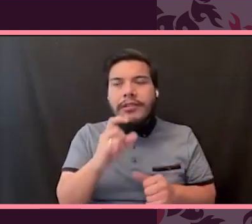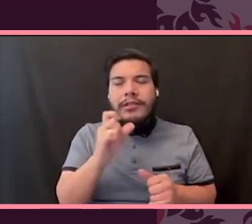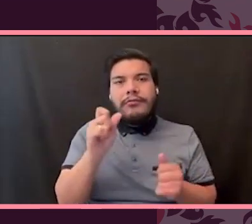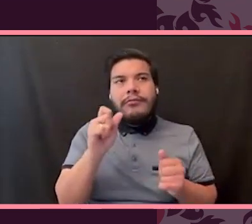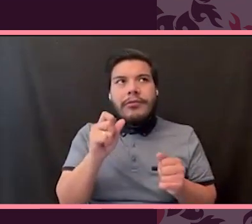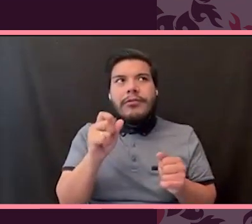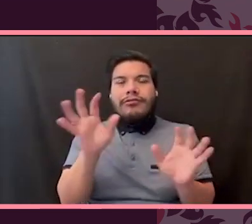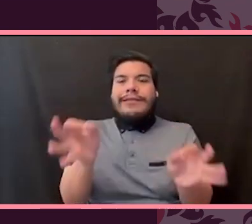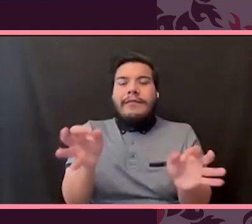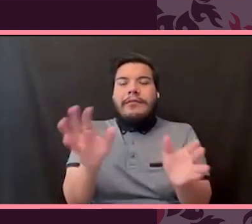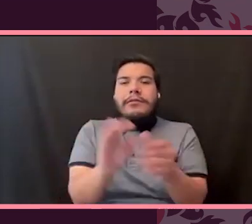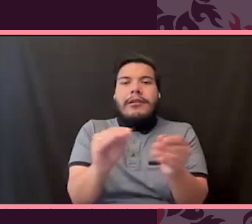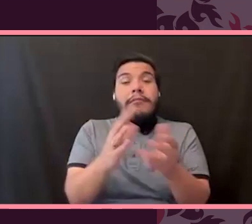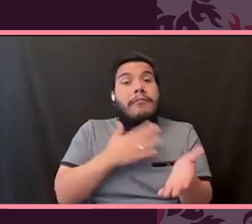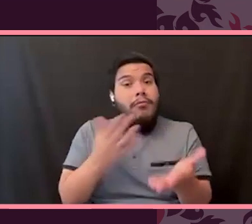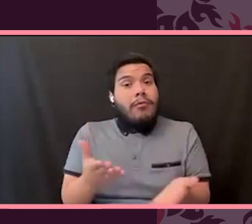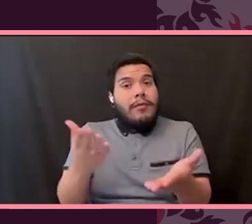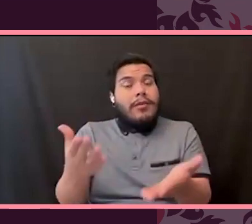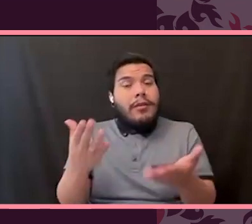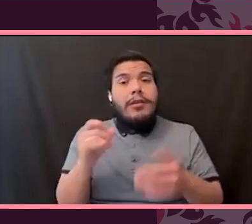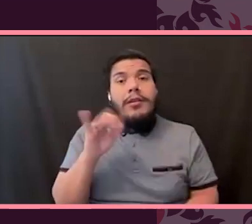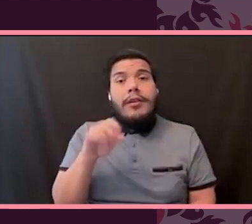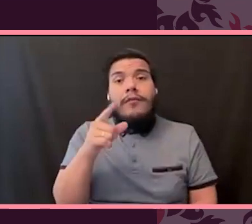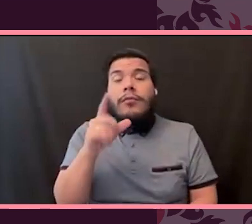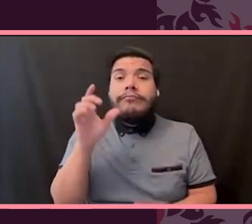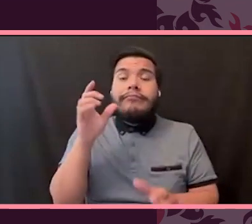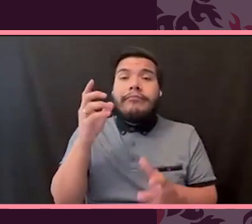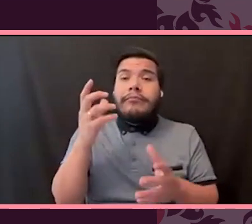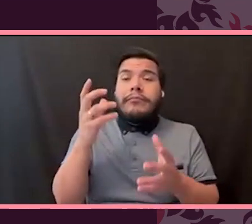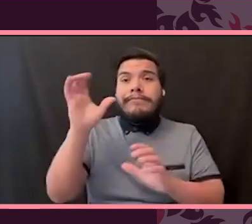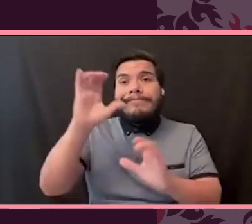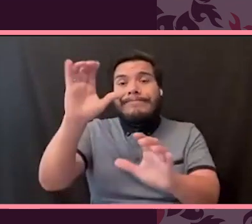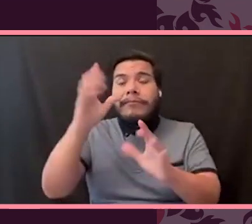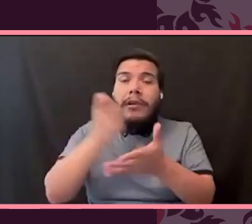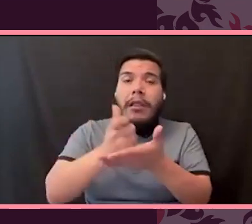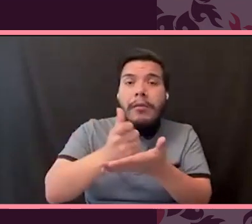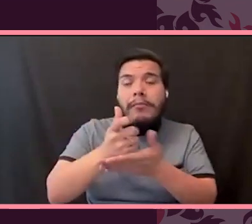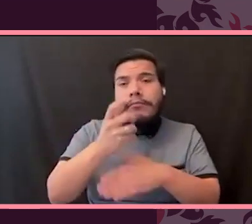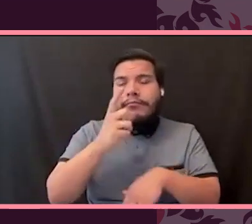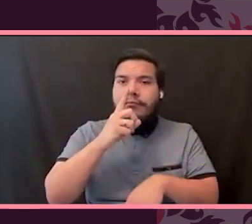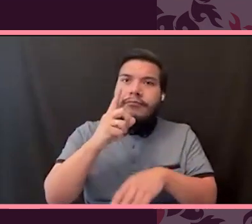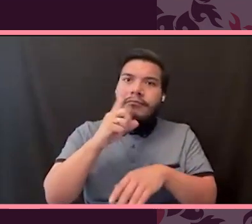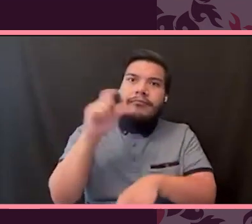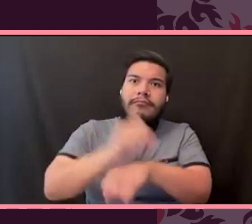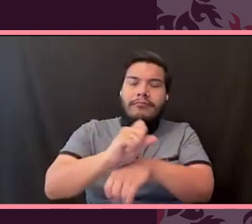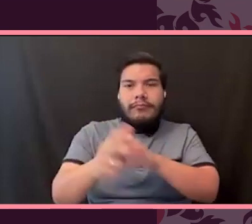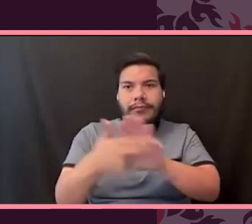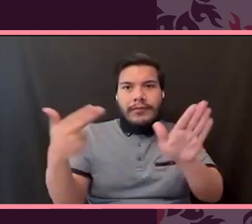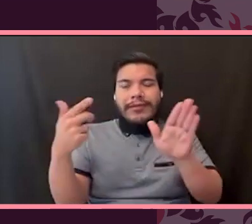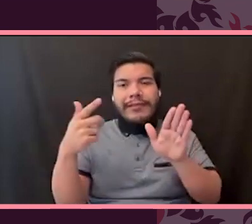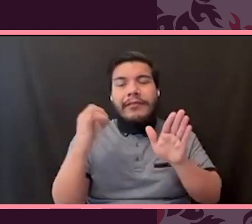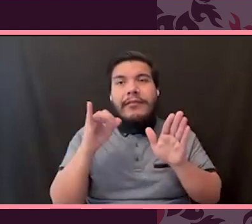say my recommendation, if you are seeking out a official diagnosis, is one,